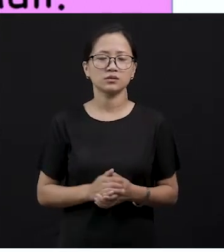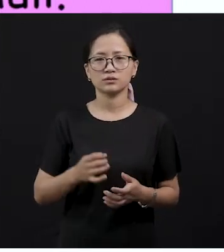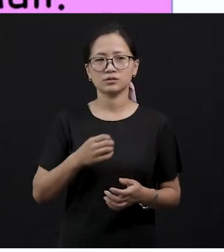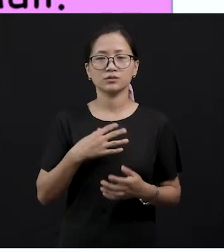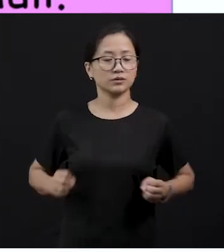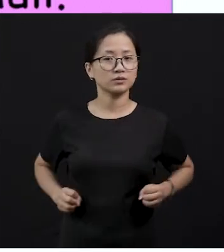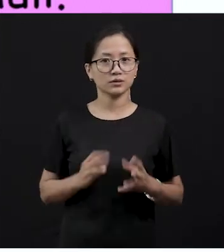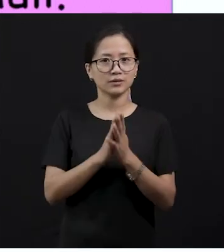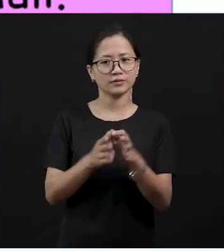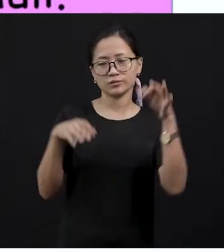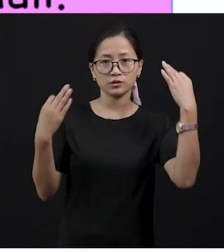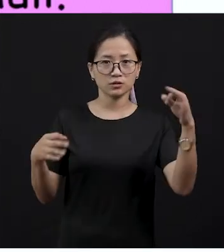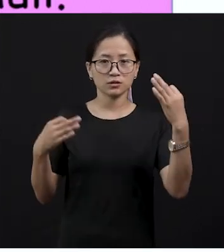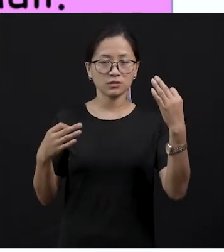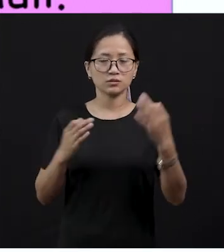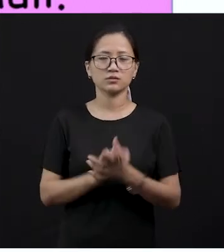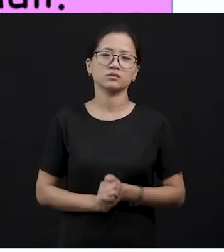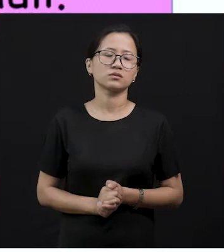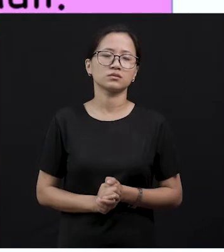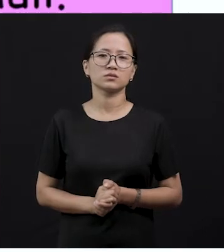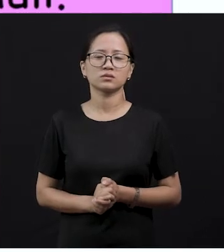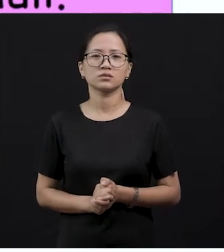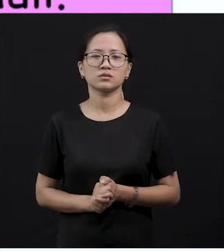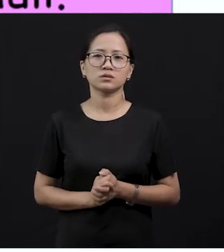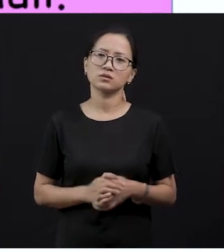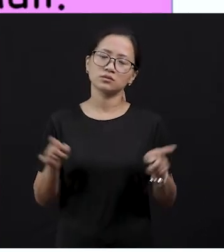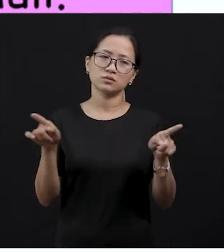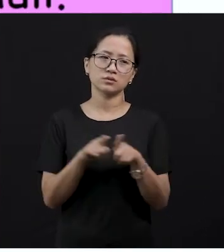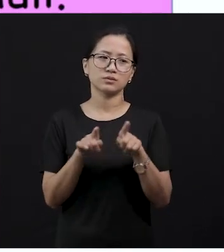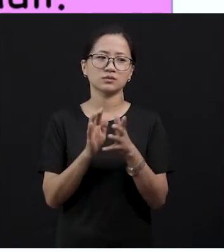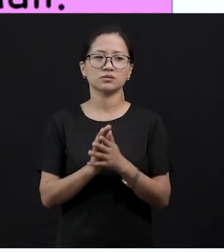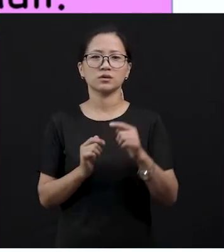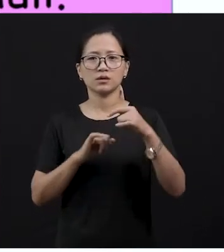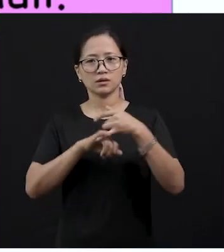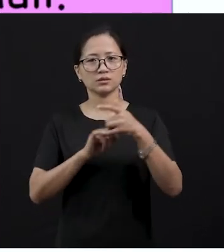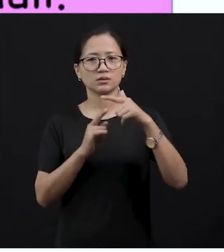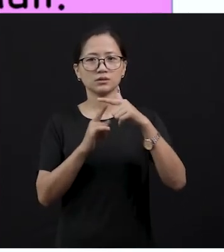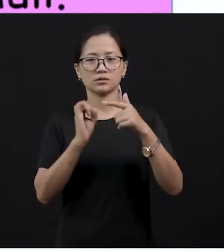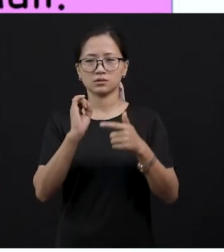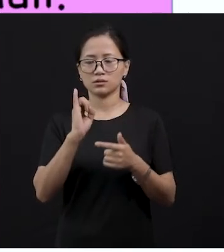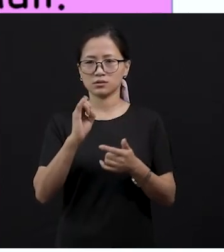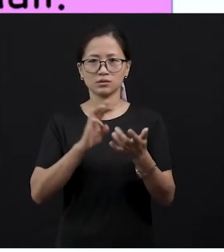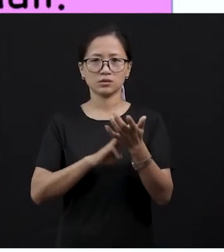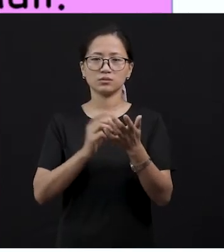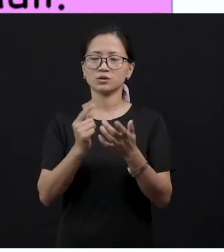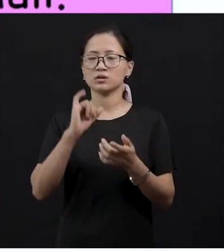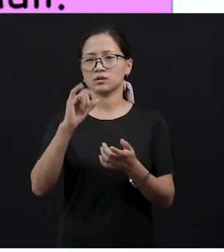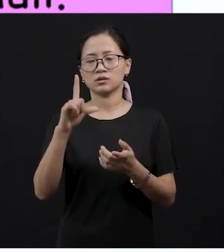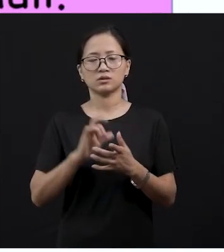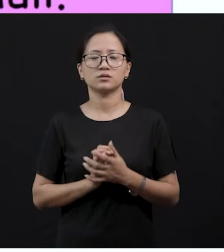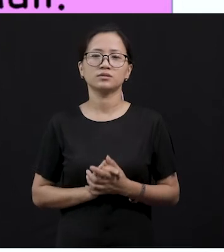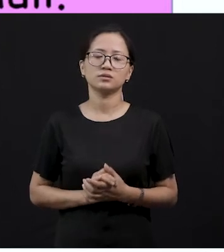dancing. Yes or no? You're responding to the sound. So sound is also a stimulus. So all these